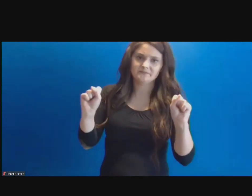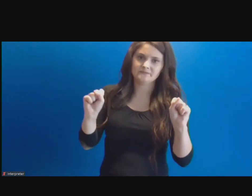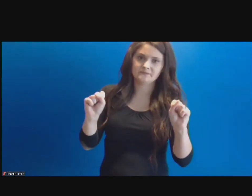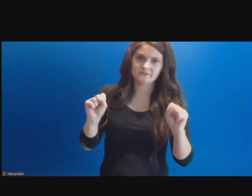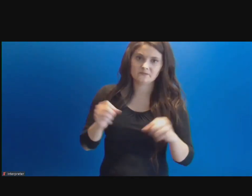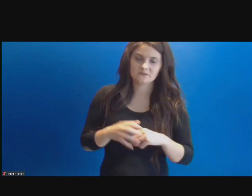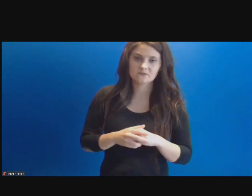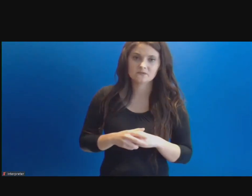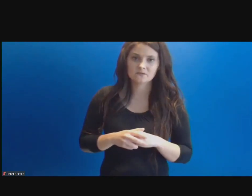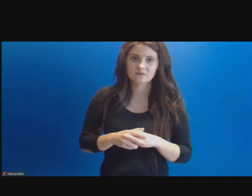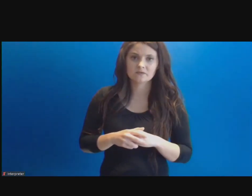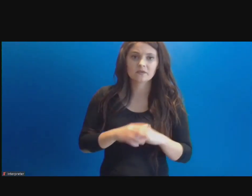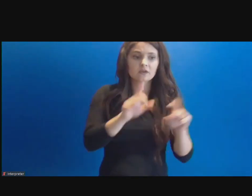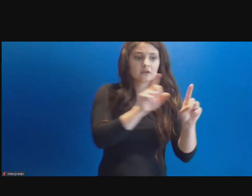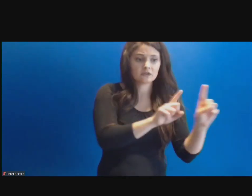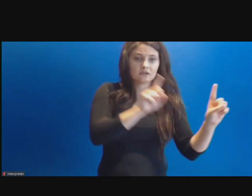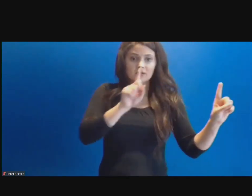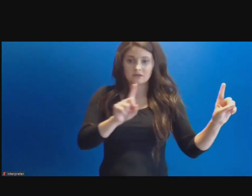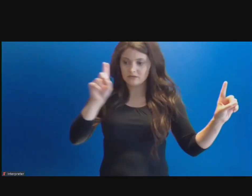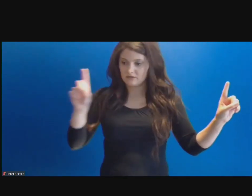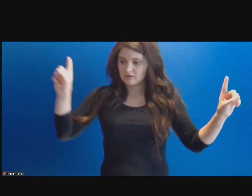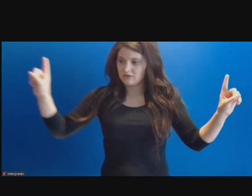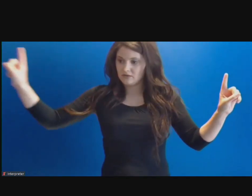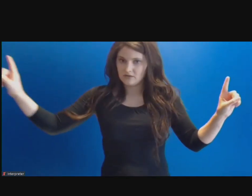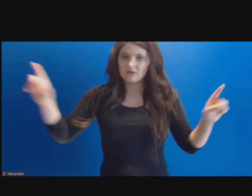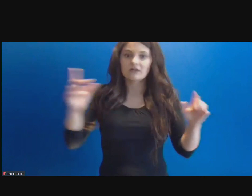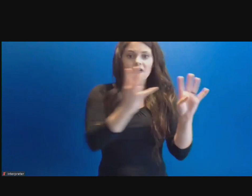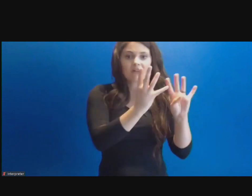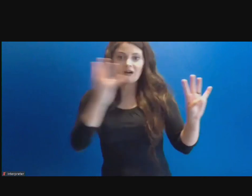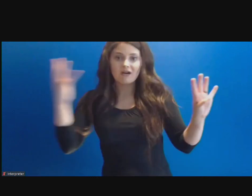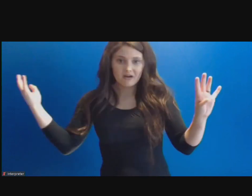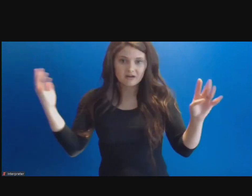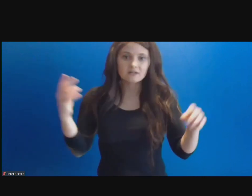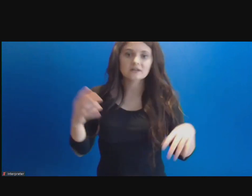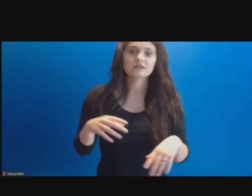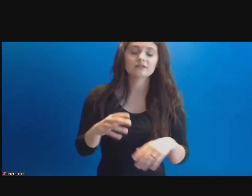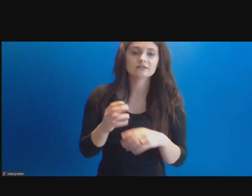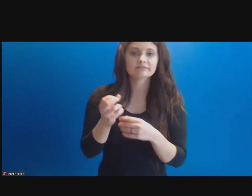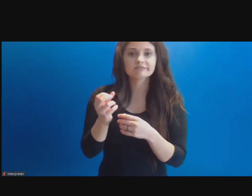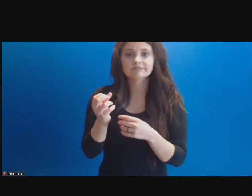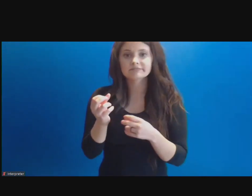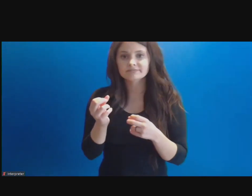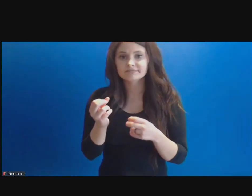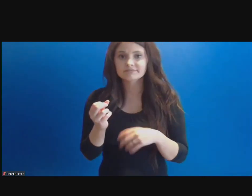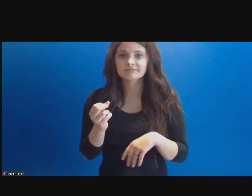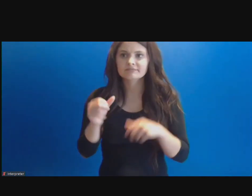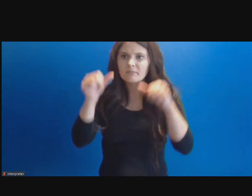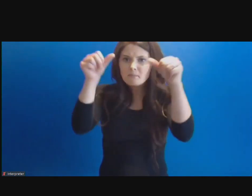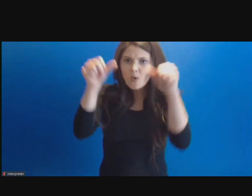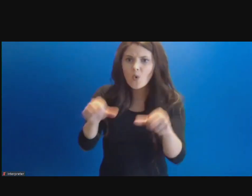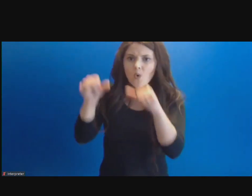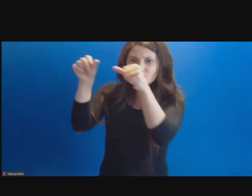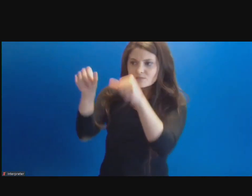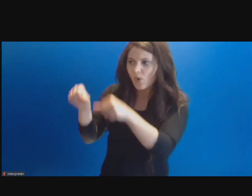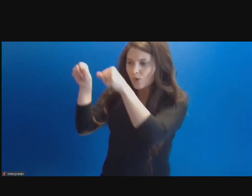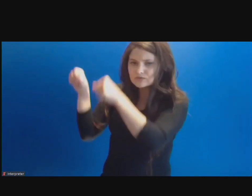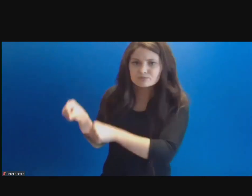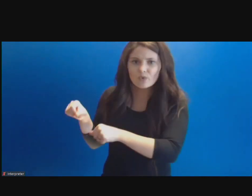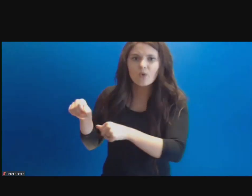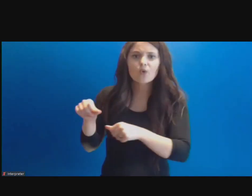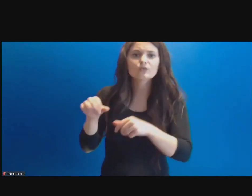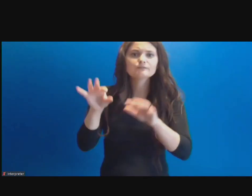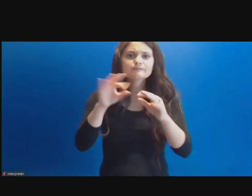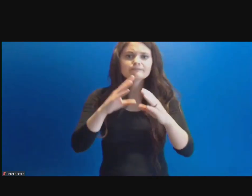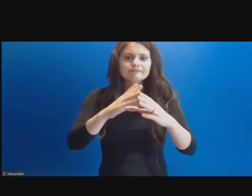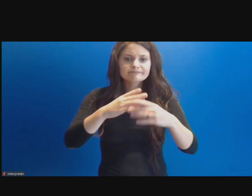They've spread us out, as Dr. Cook talked about. They've posted a lot of signage. They've put up the